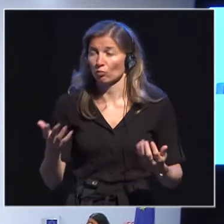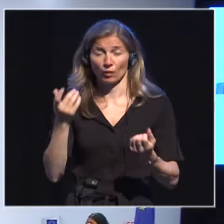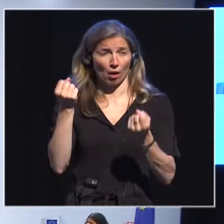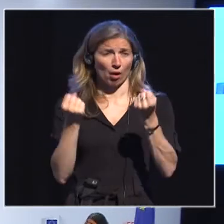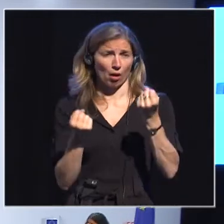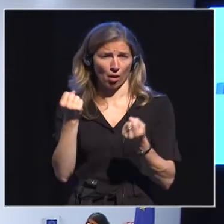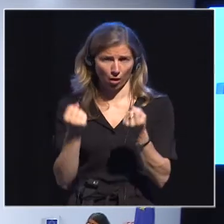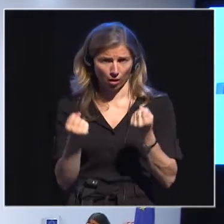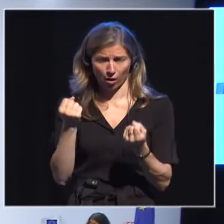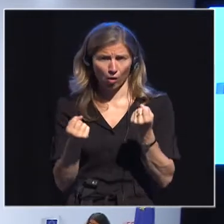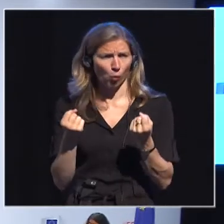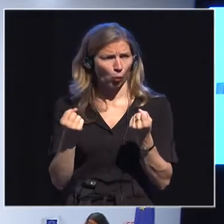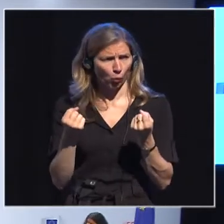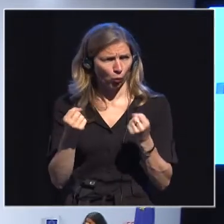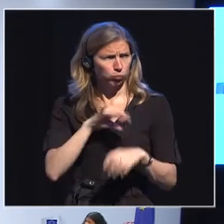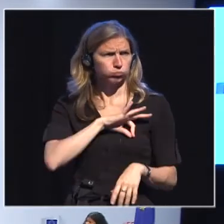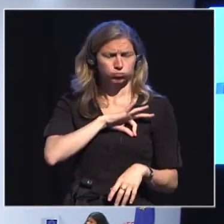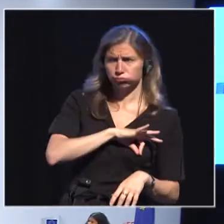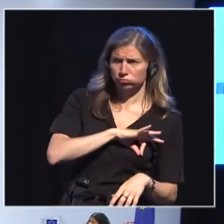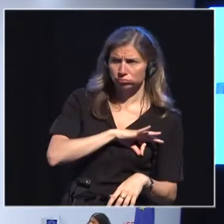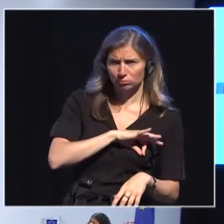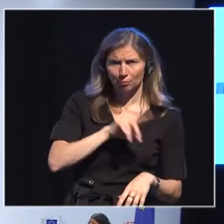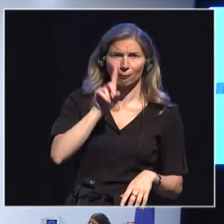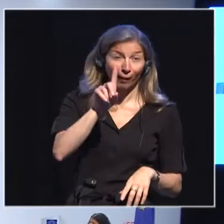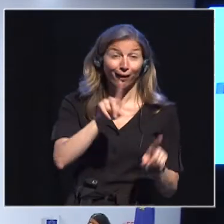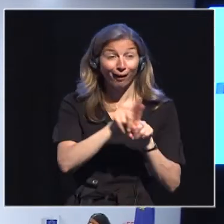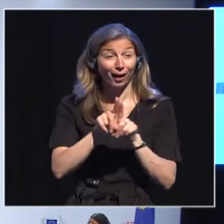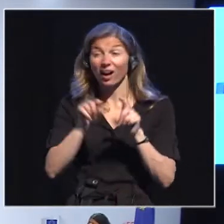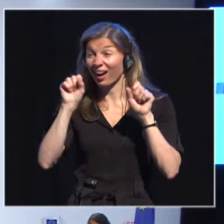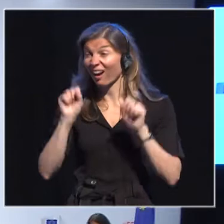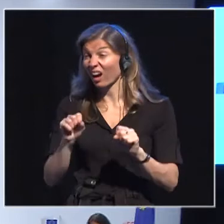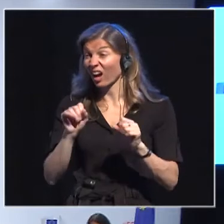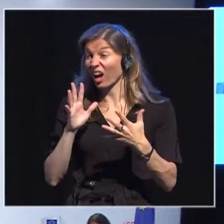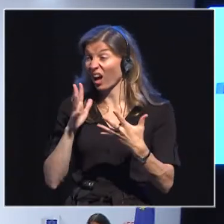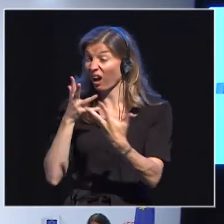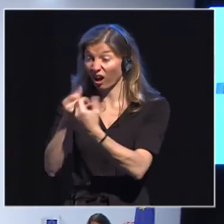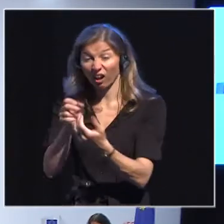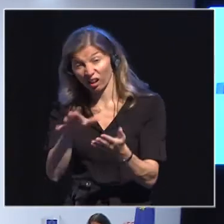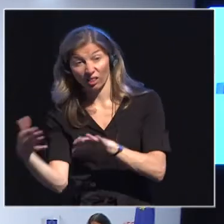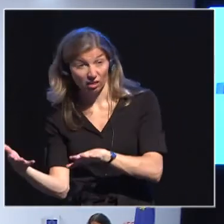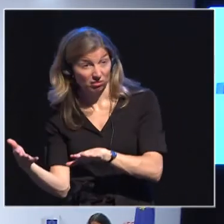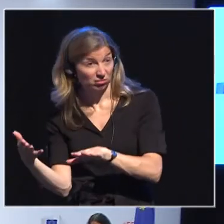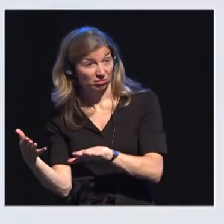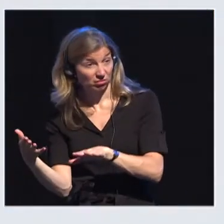really beneficial for our people, but some people, they can kill other people using cars. So